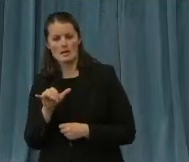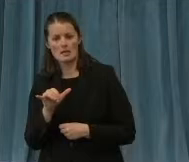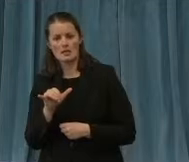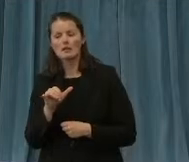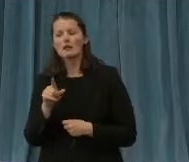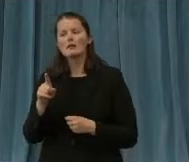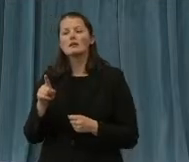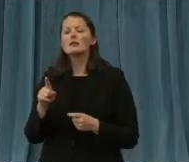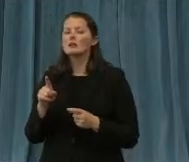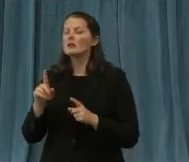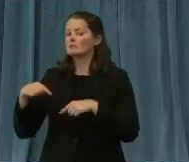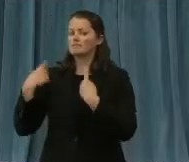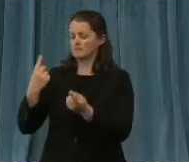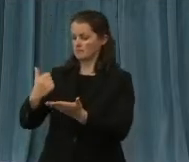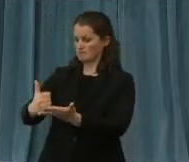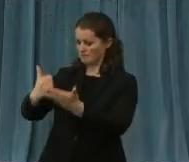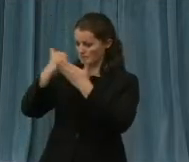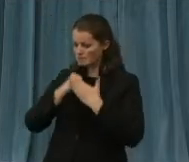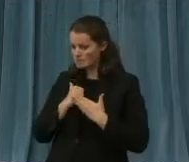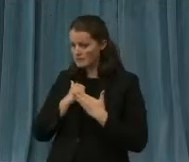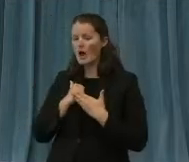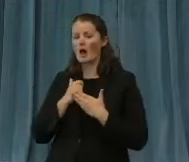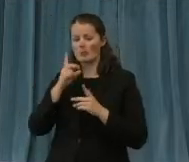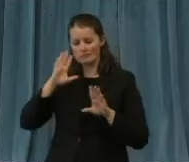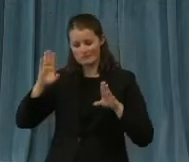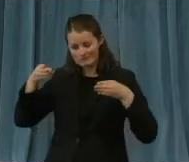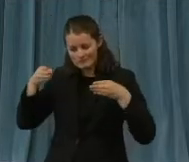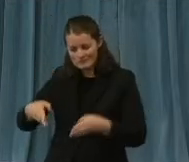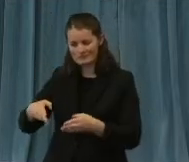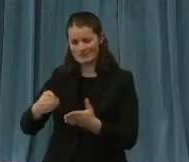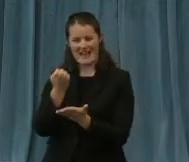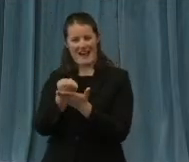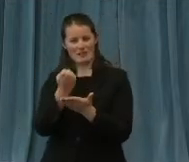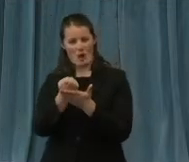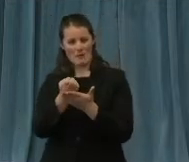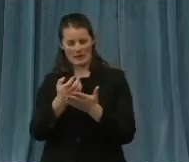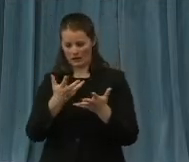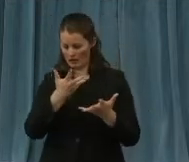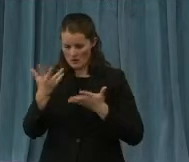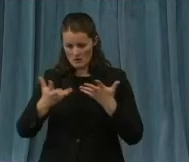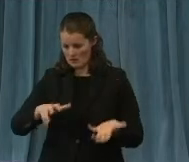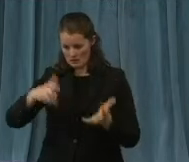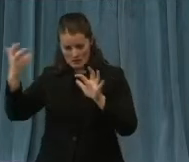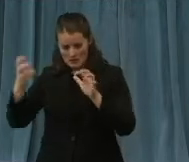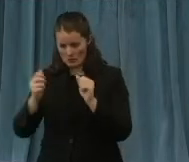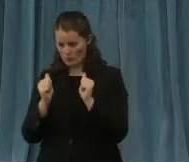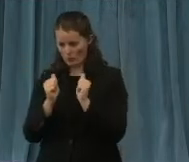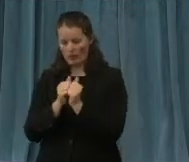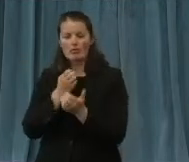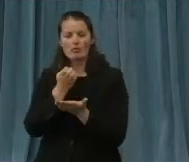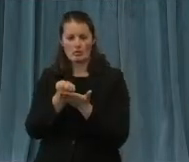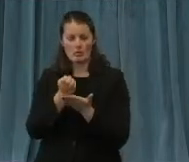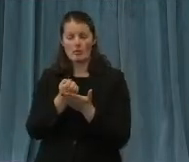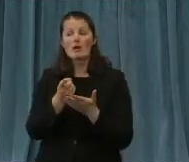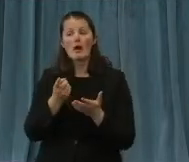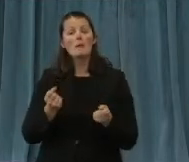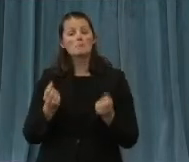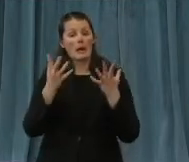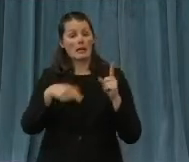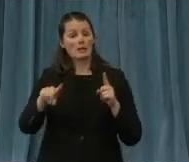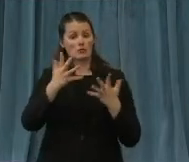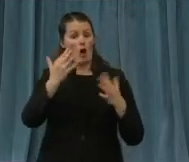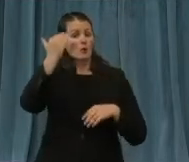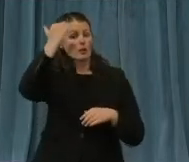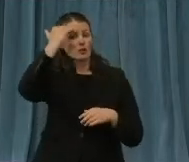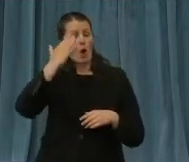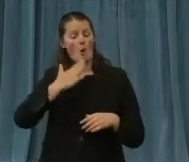pandemic. Michael has been instrumental in providing us with information. And everyone should know my Chief of Staff, Michelle White, to my immediate left, who